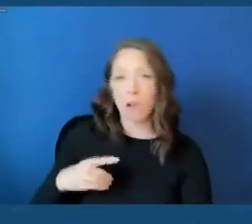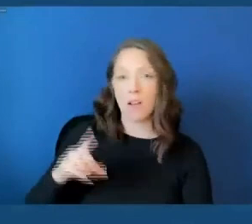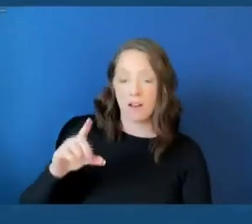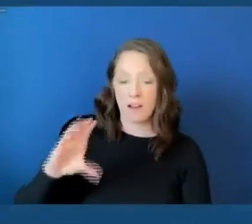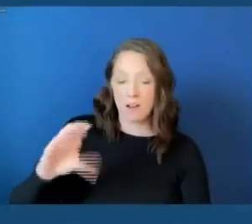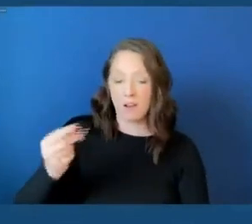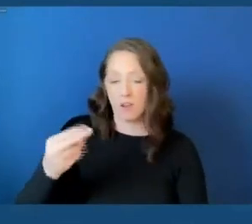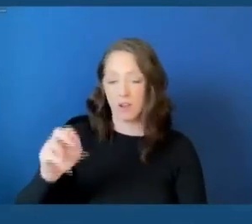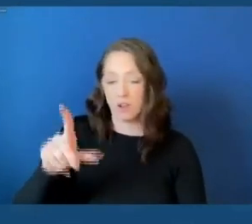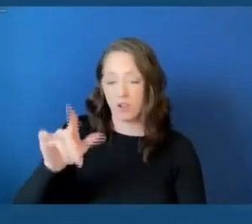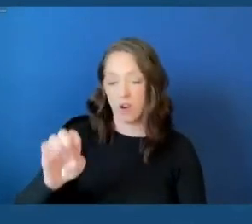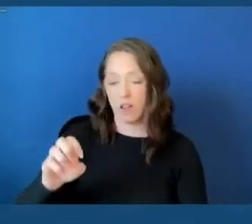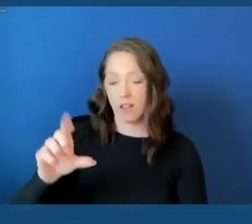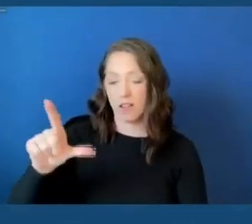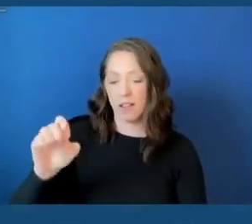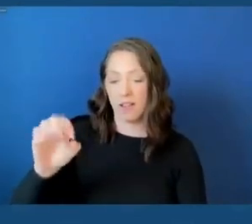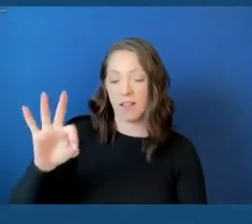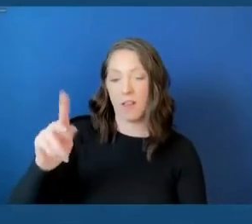Great leader. Thank you very much, Charlie.